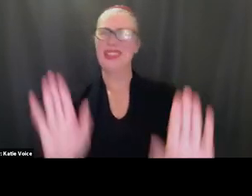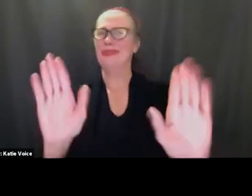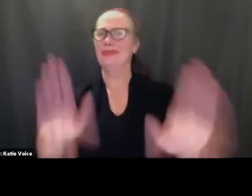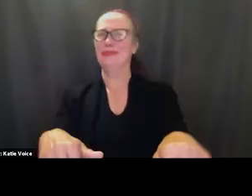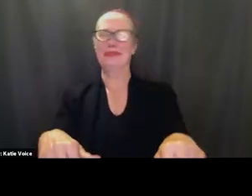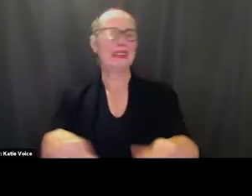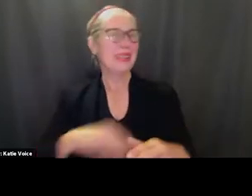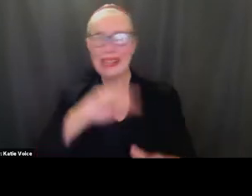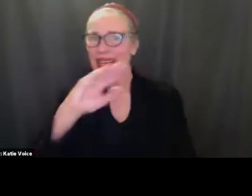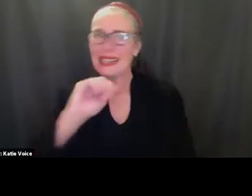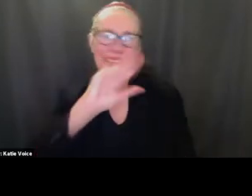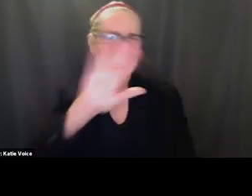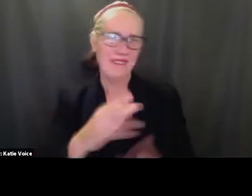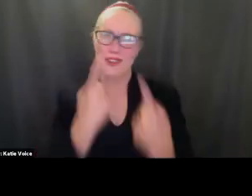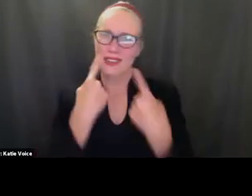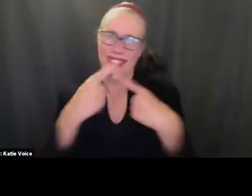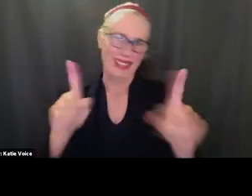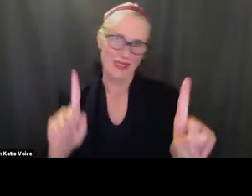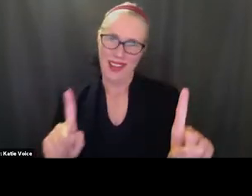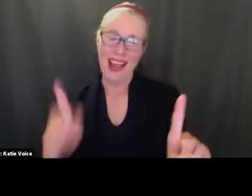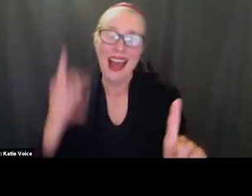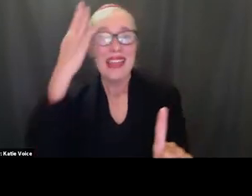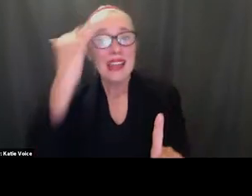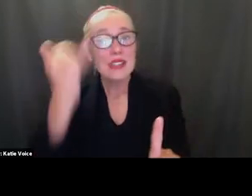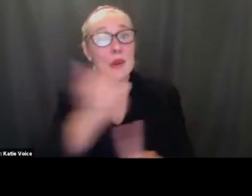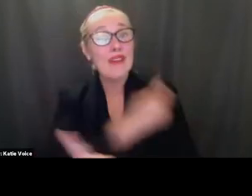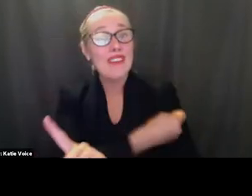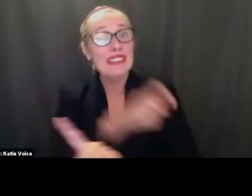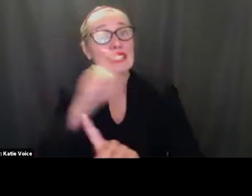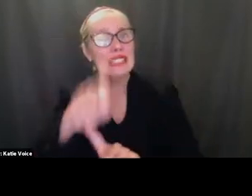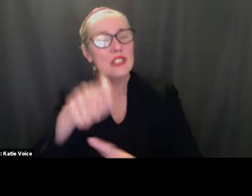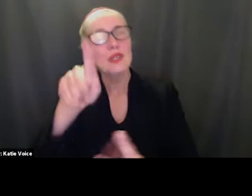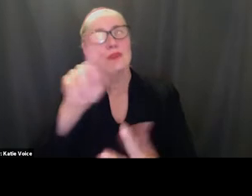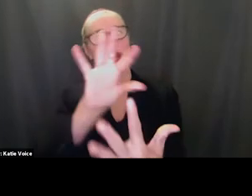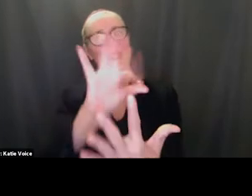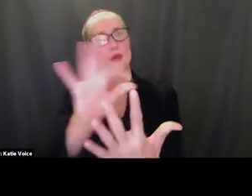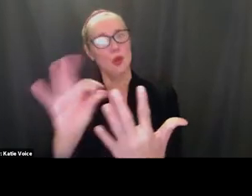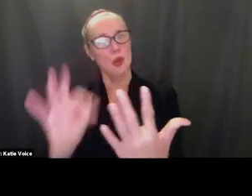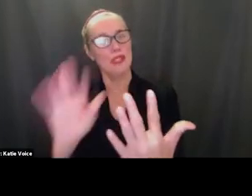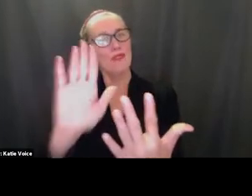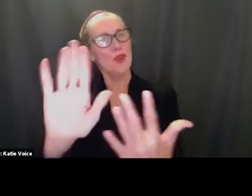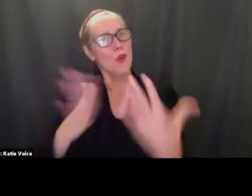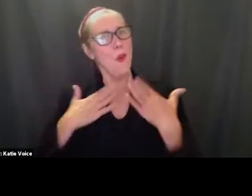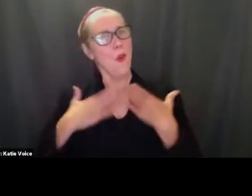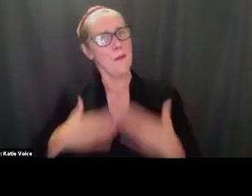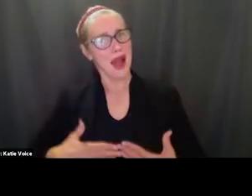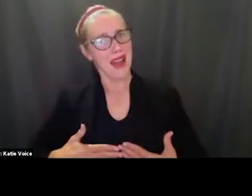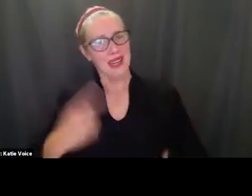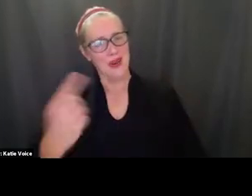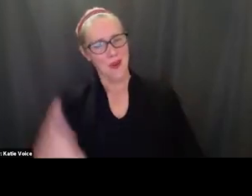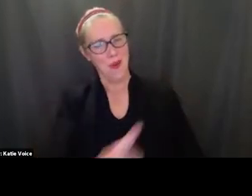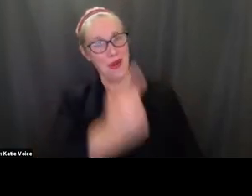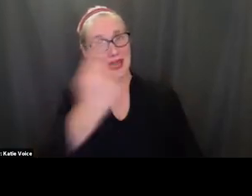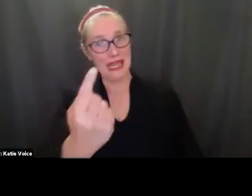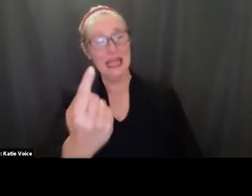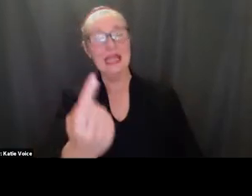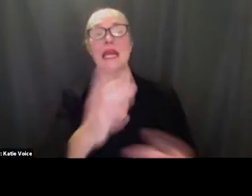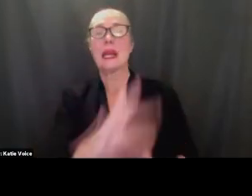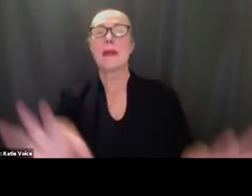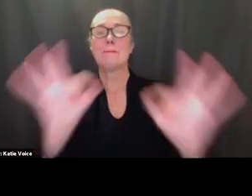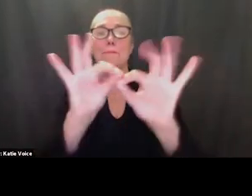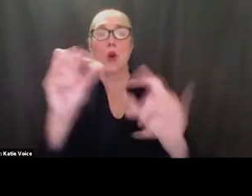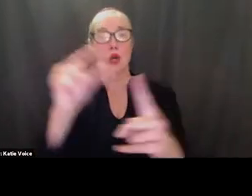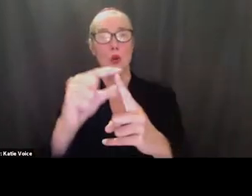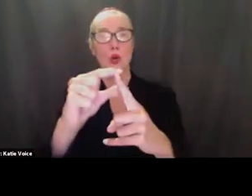doesn't usually go well this is why the vaccine needs to be a choice for your own body choice is the key word